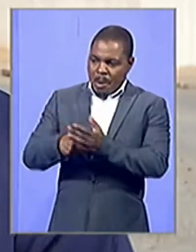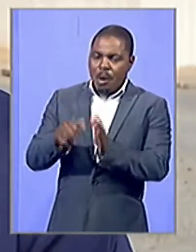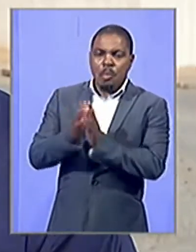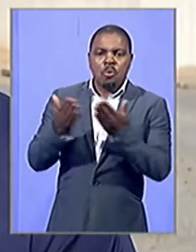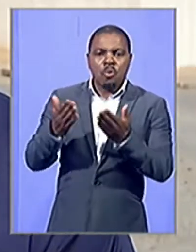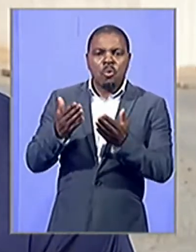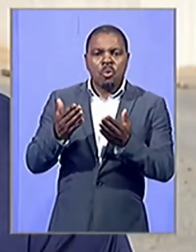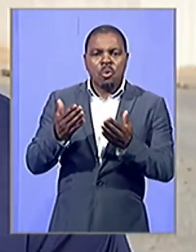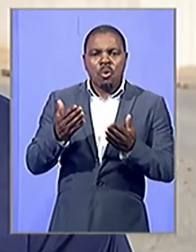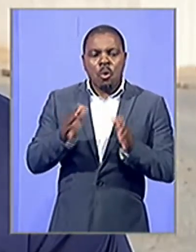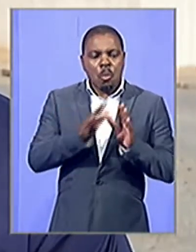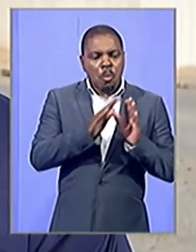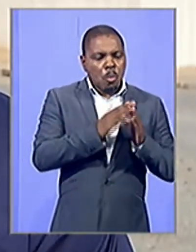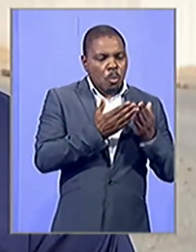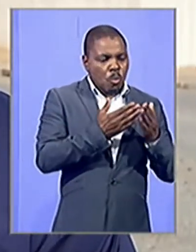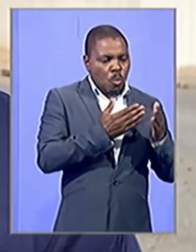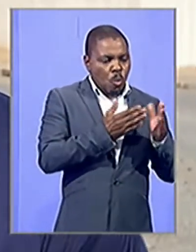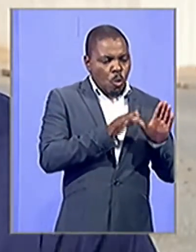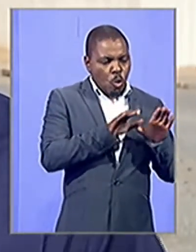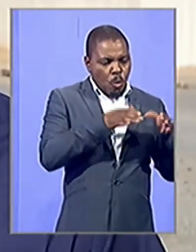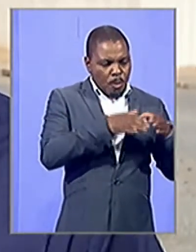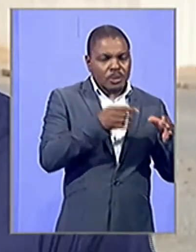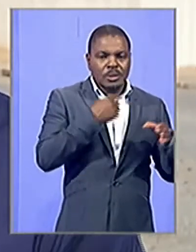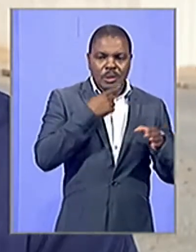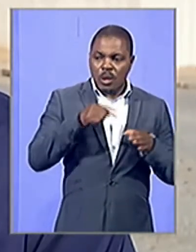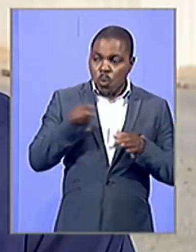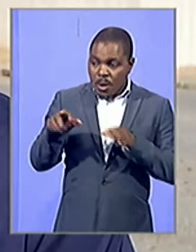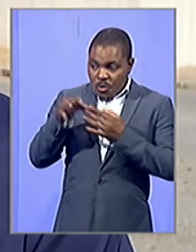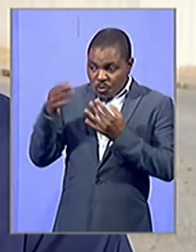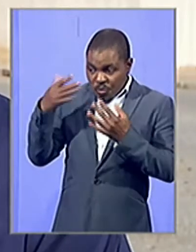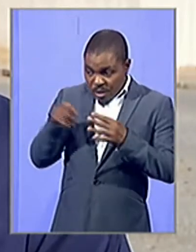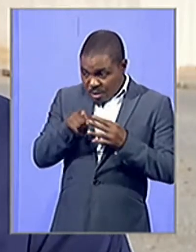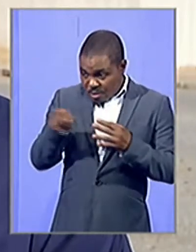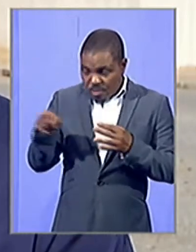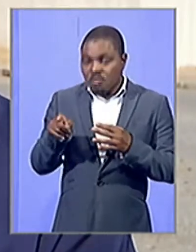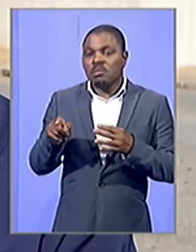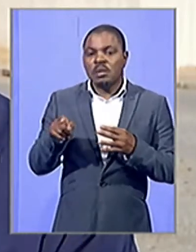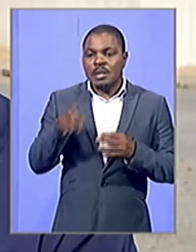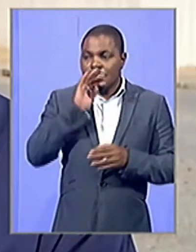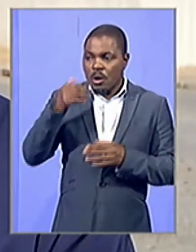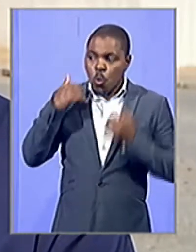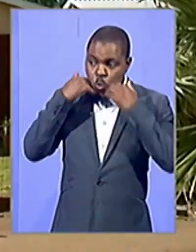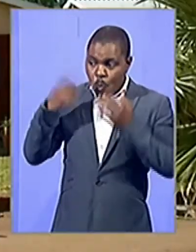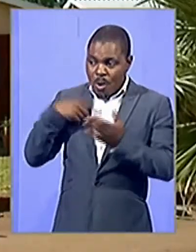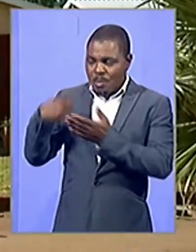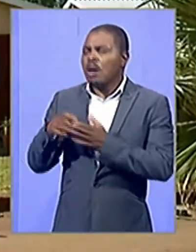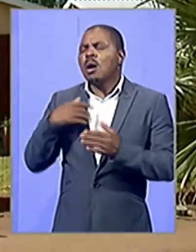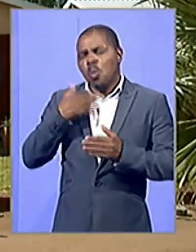process from the book committee where they select books and purchase the books. So it's not that we do not want to purchase the books.